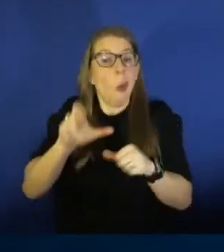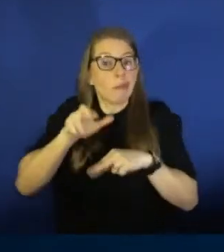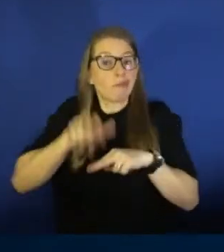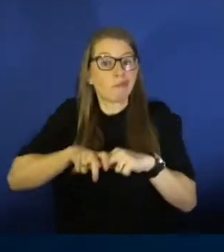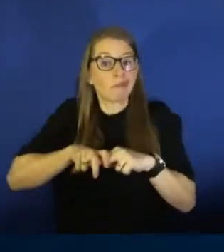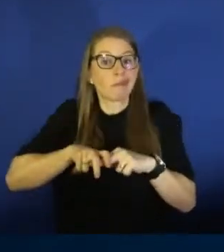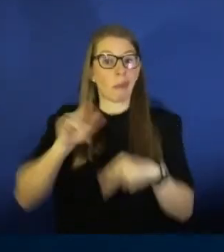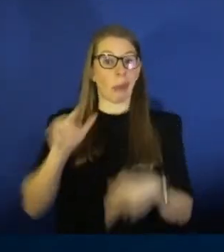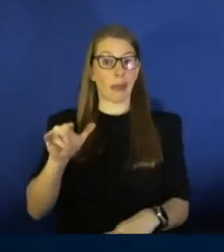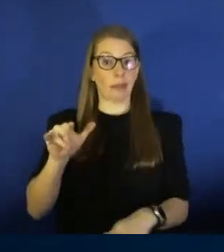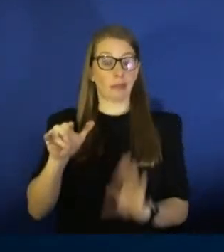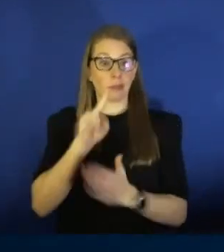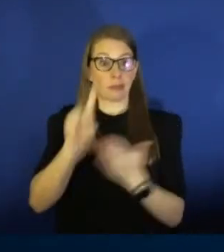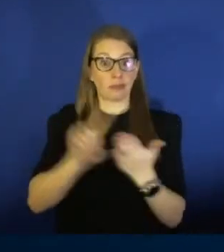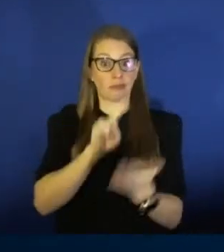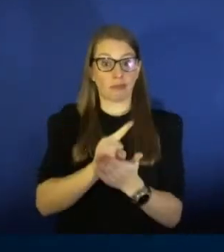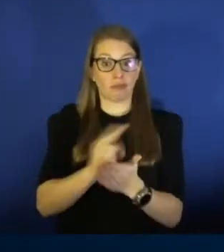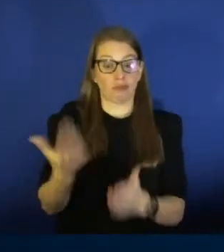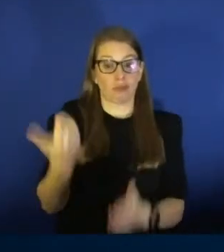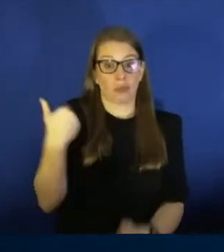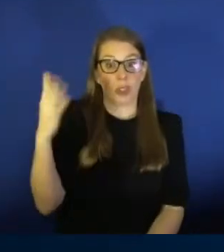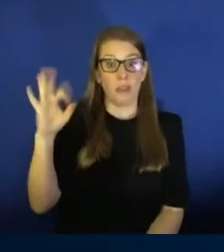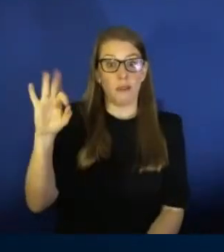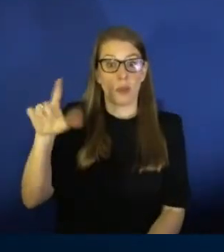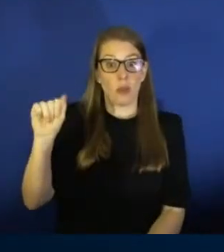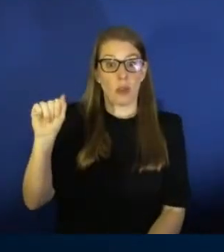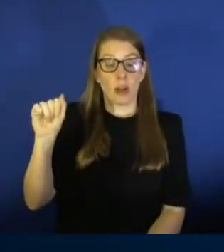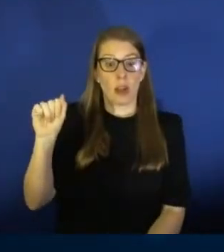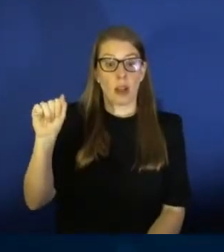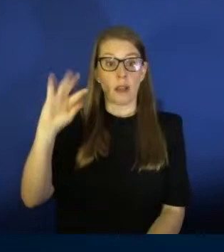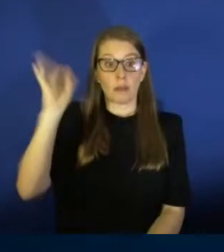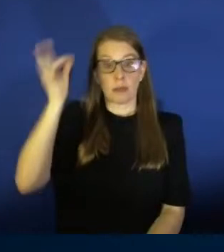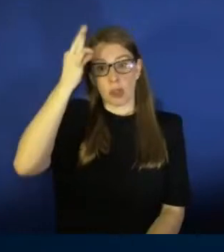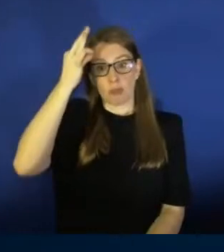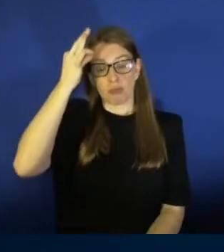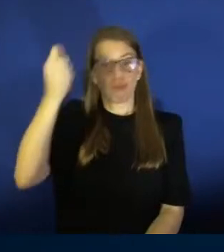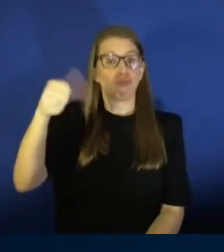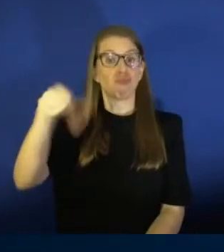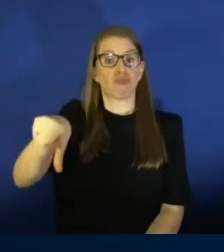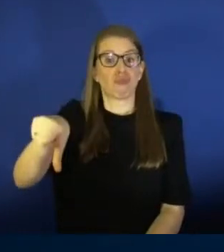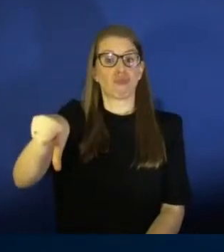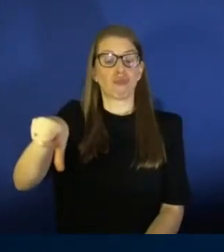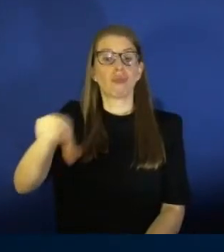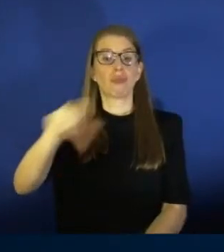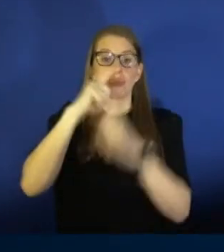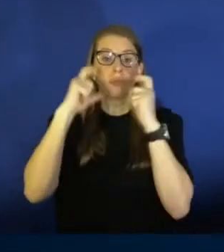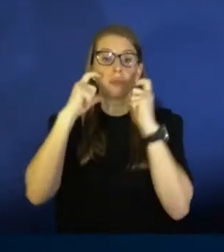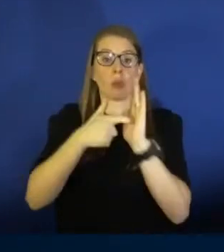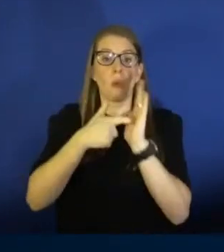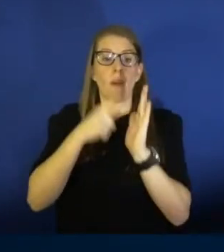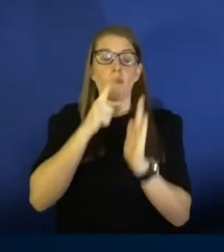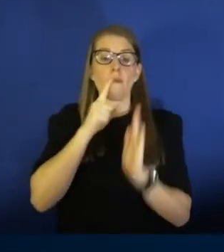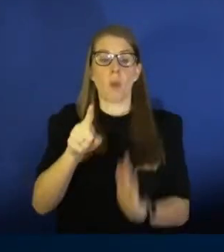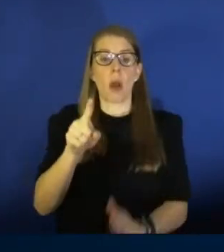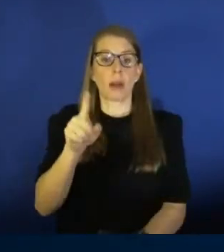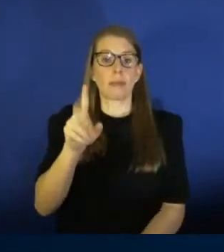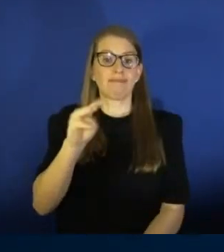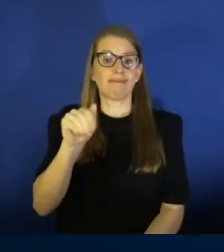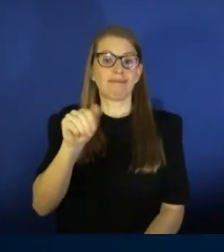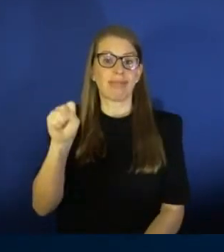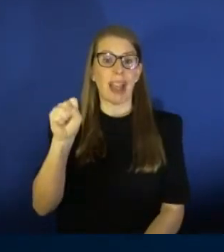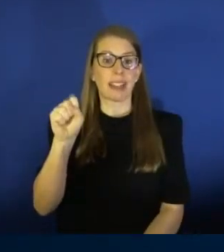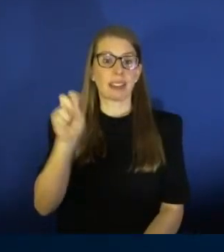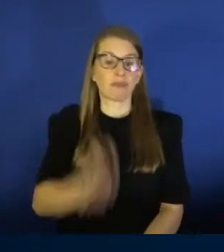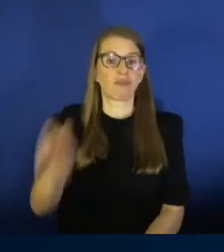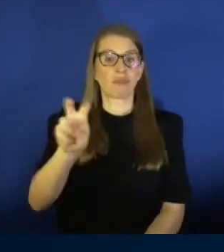just hours ago, a federal judge in Florida struck down the mask mandate for airplanes and other public transport methods. Delta,